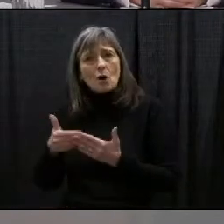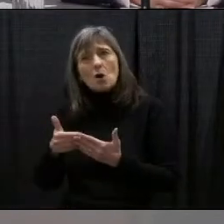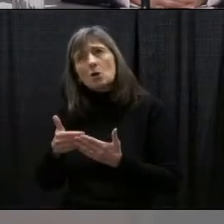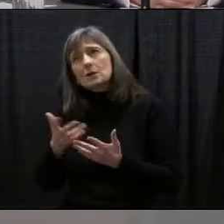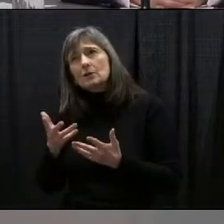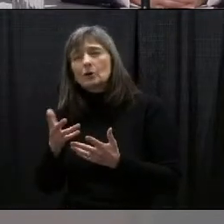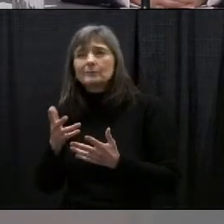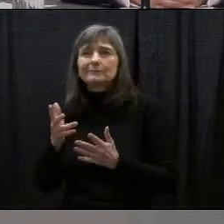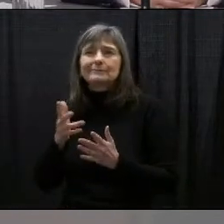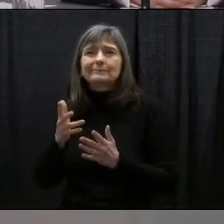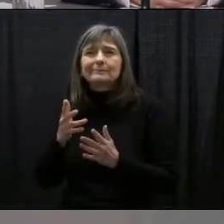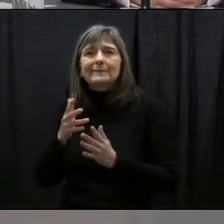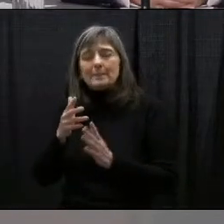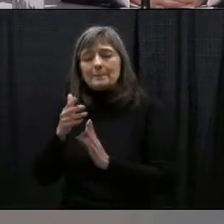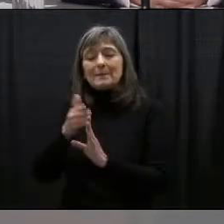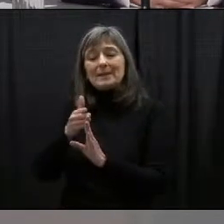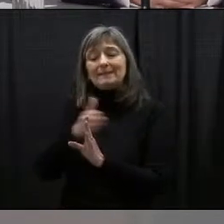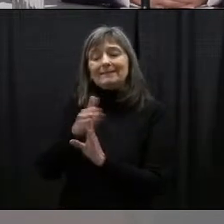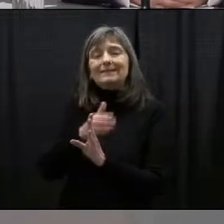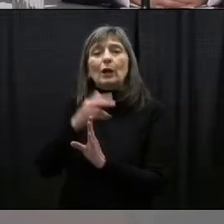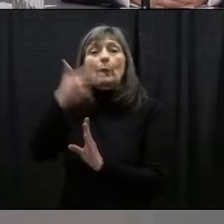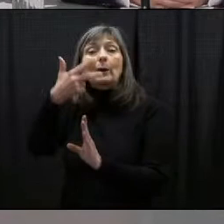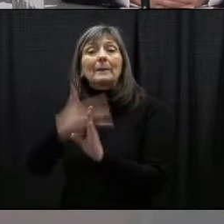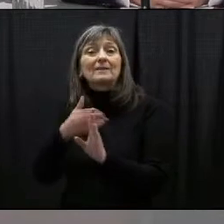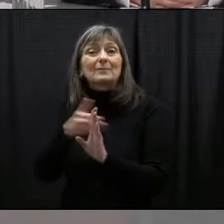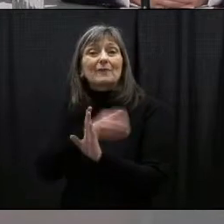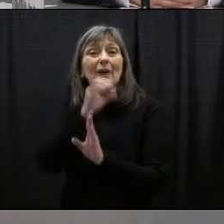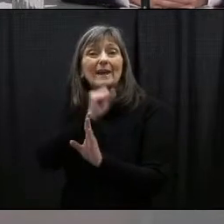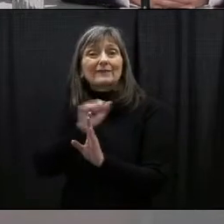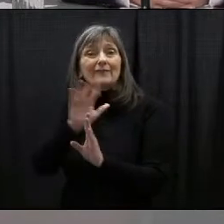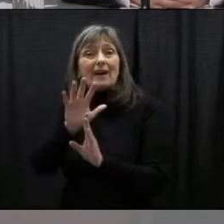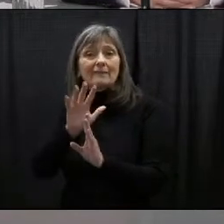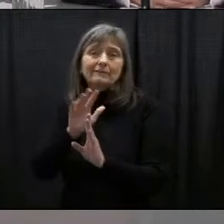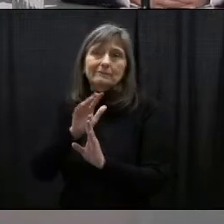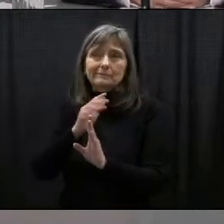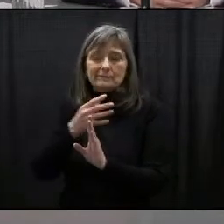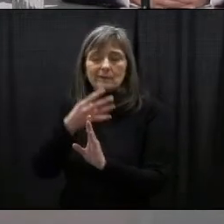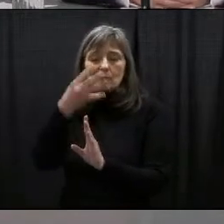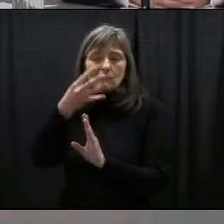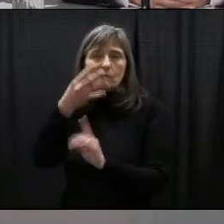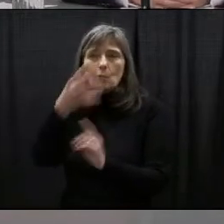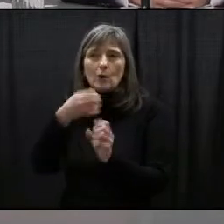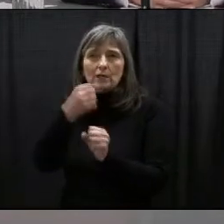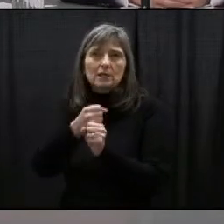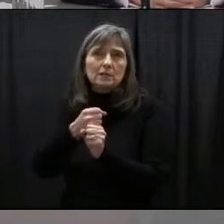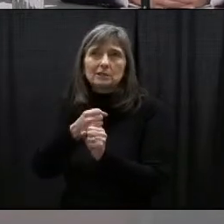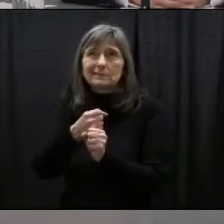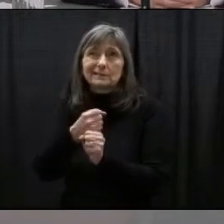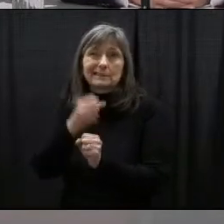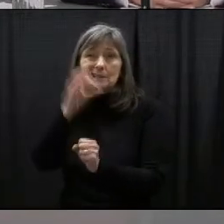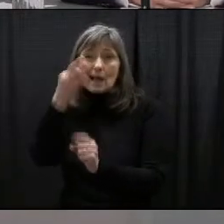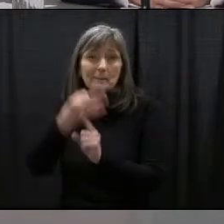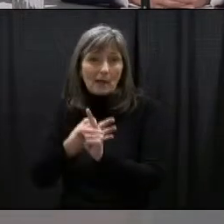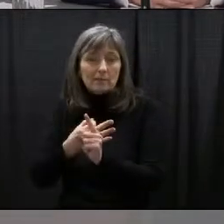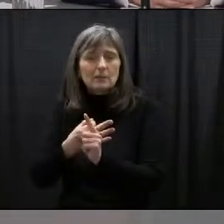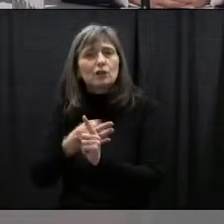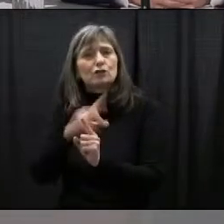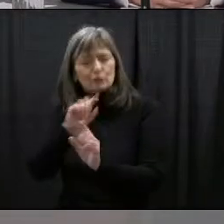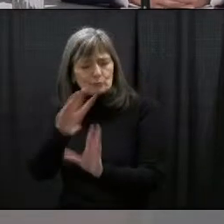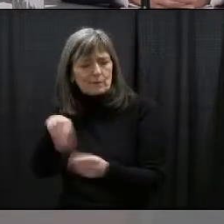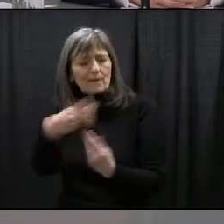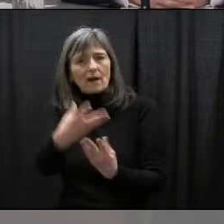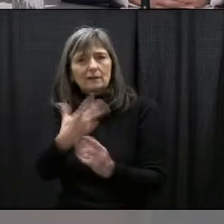within 3 months of their 5th birthday, so say 4 years old and 9